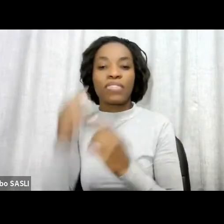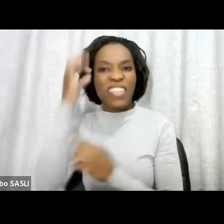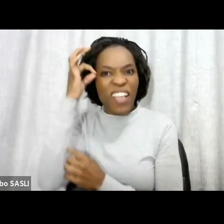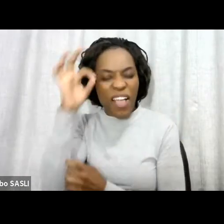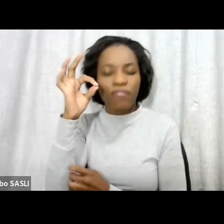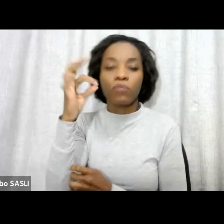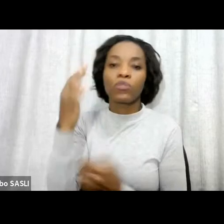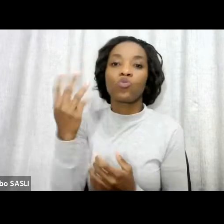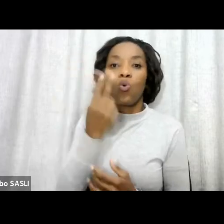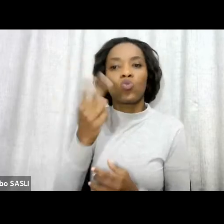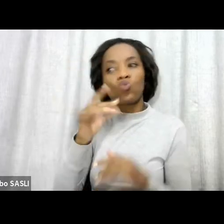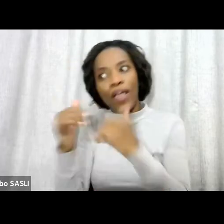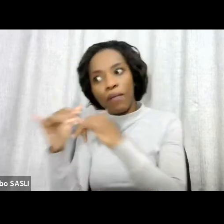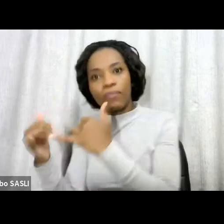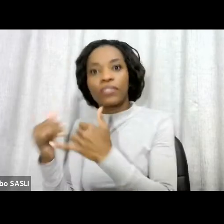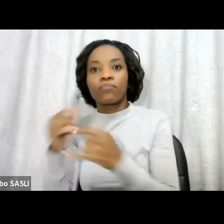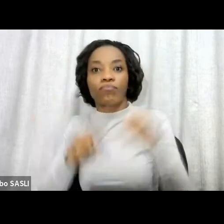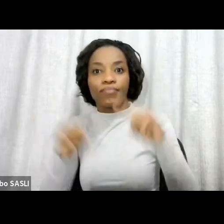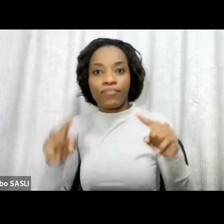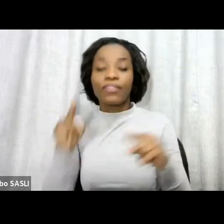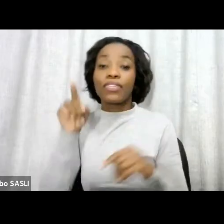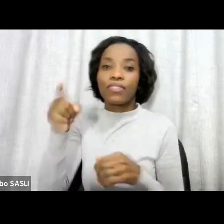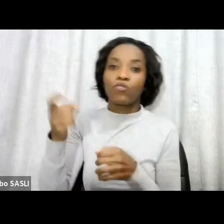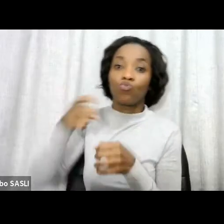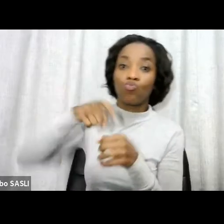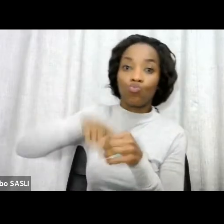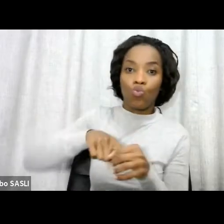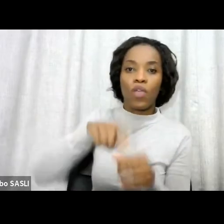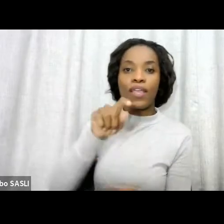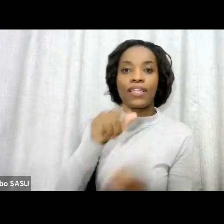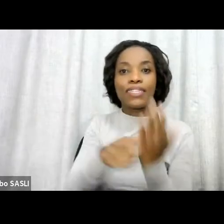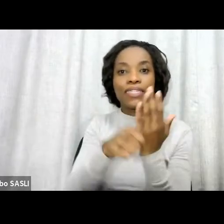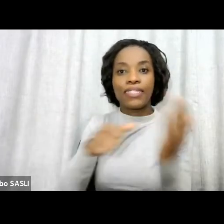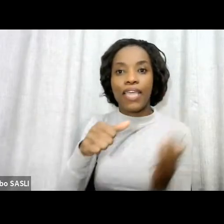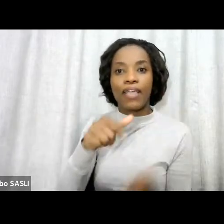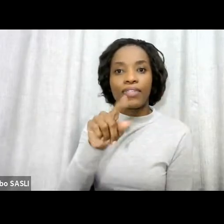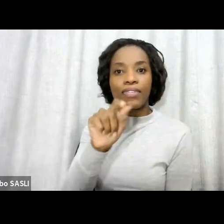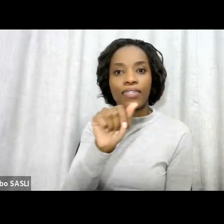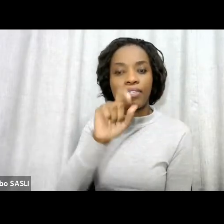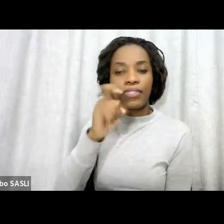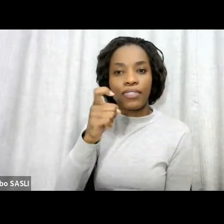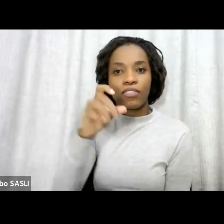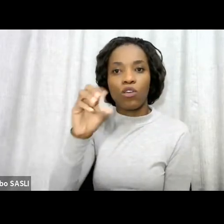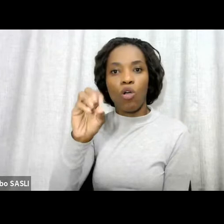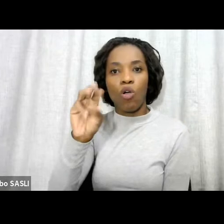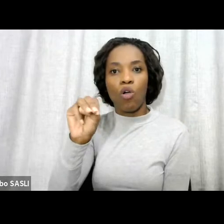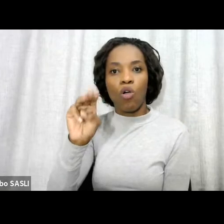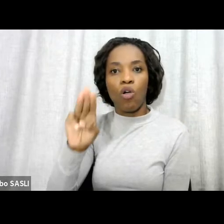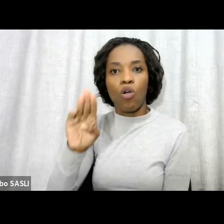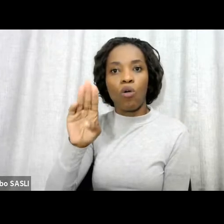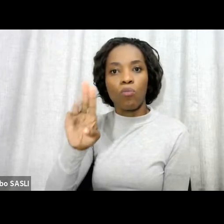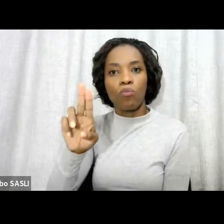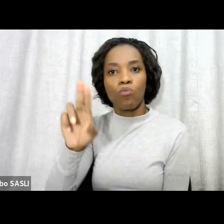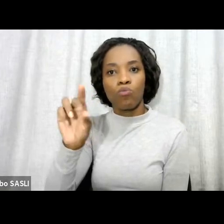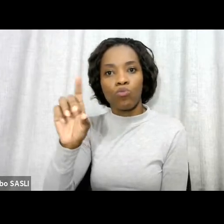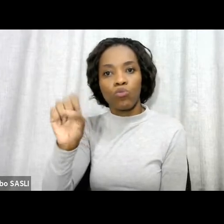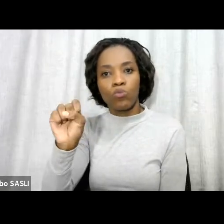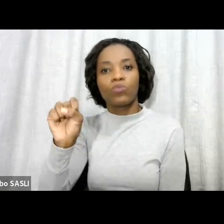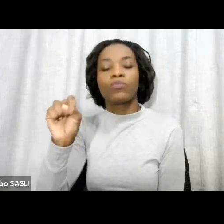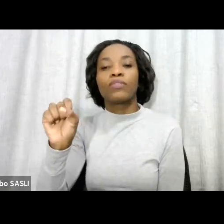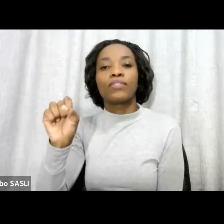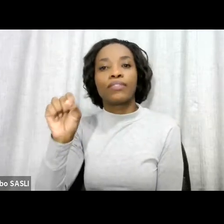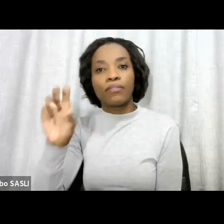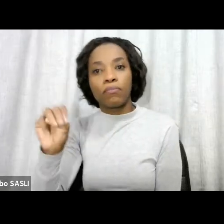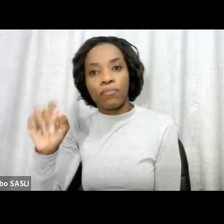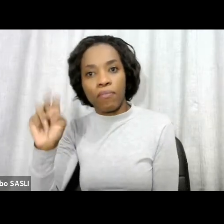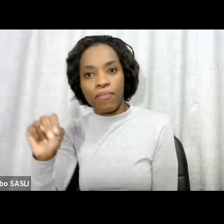joined the Office of the Tax Ombudsman, Communications and Stakeholder Unit in 2022 as a specialist in communications and